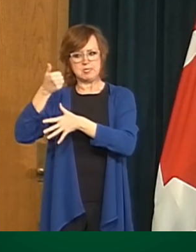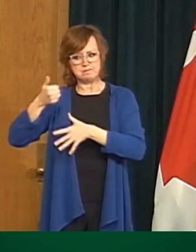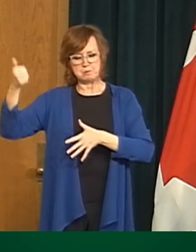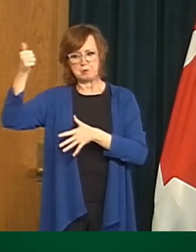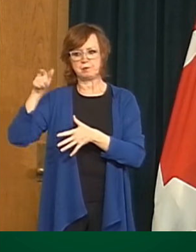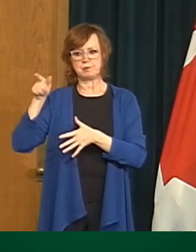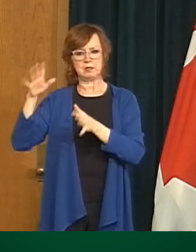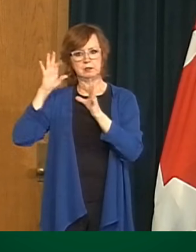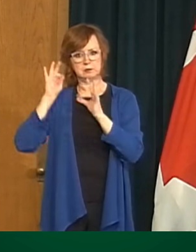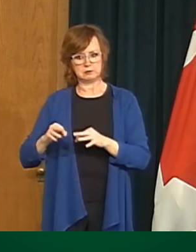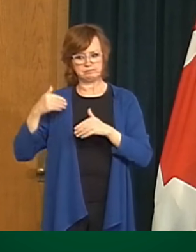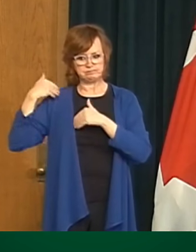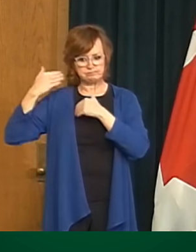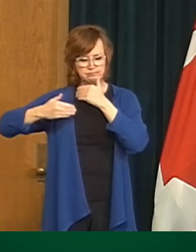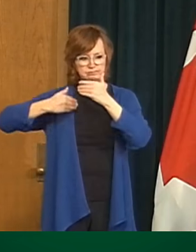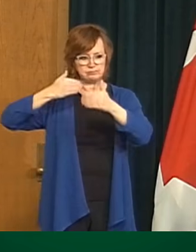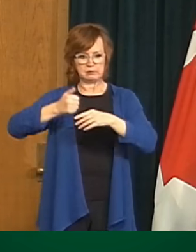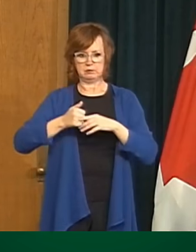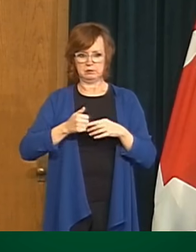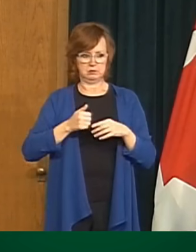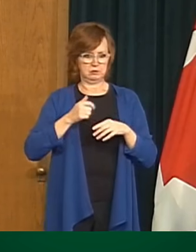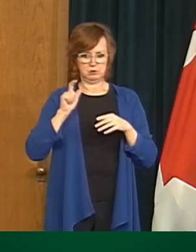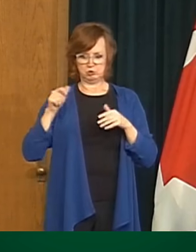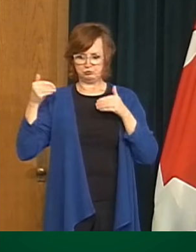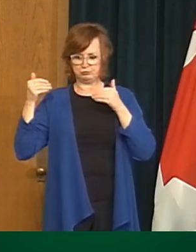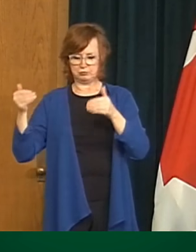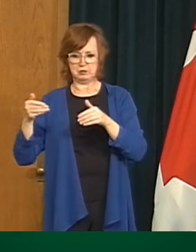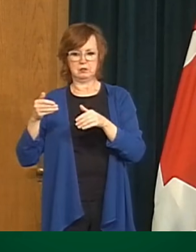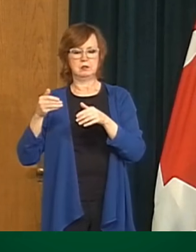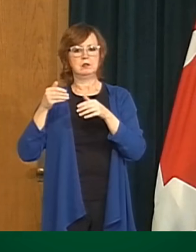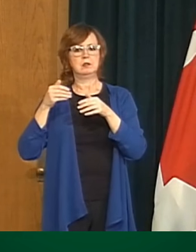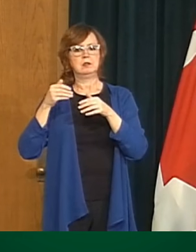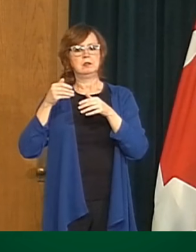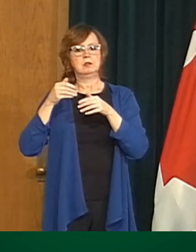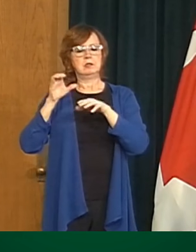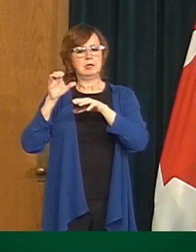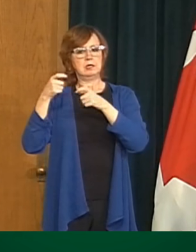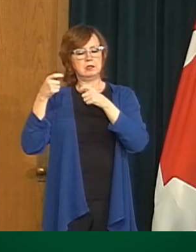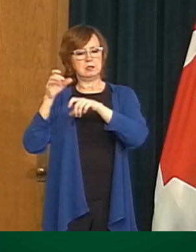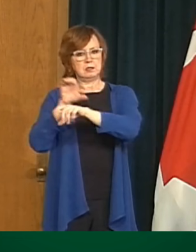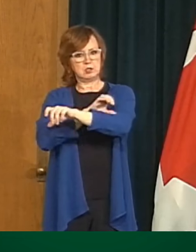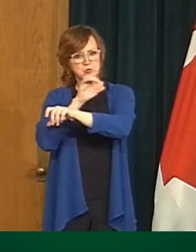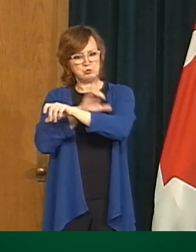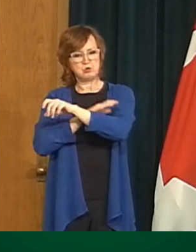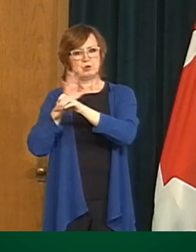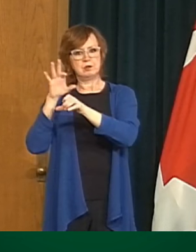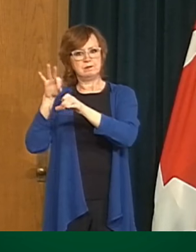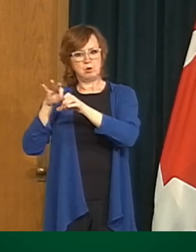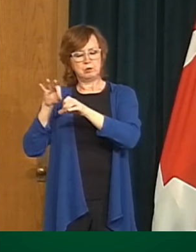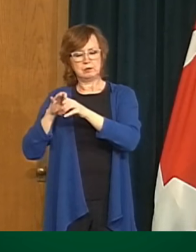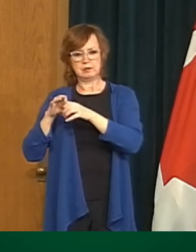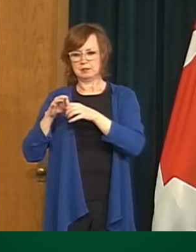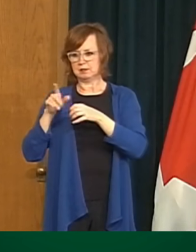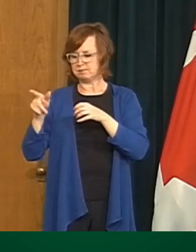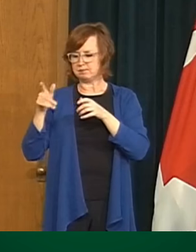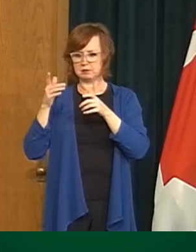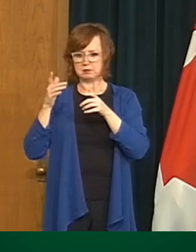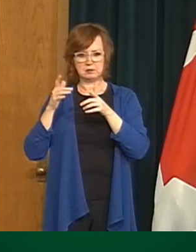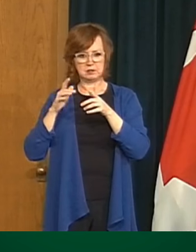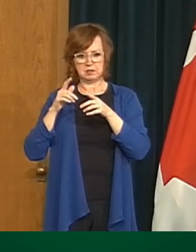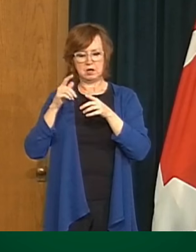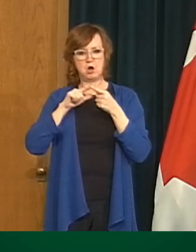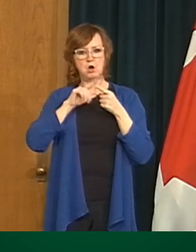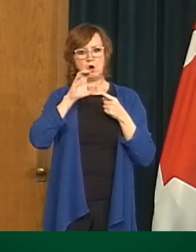made throughout the course of this spring. And I would think is making just such decisions in advance of preparing for the